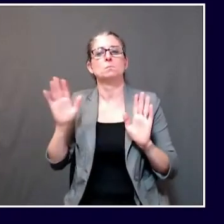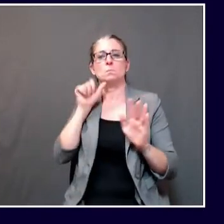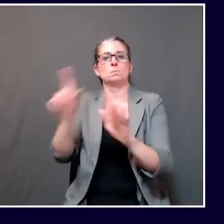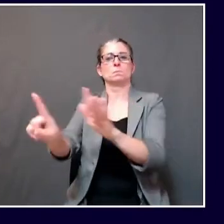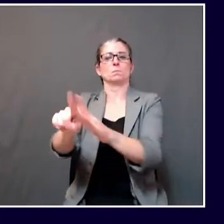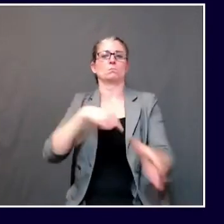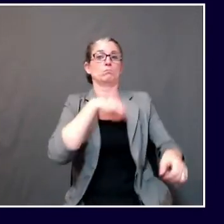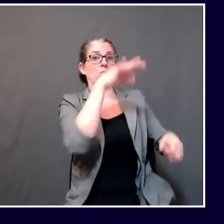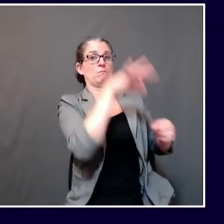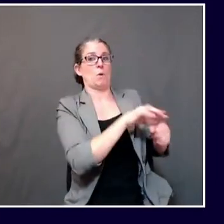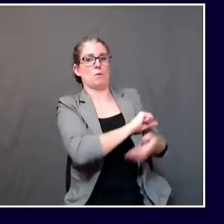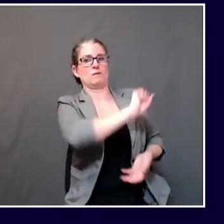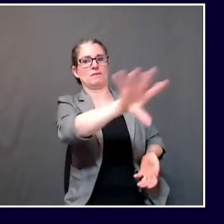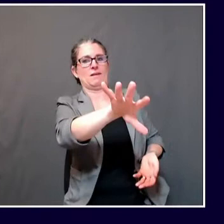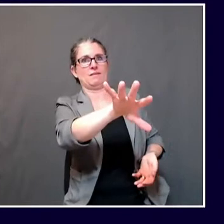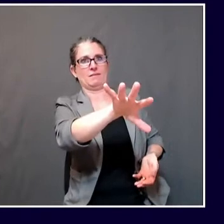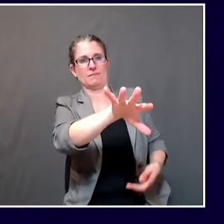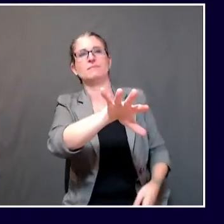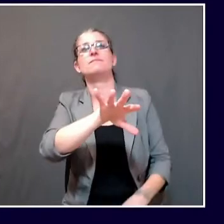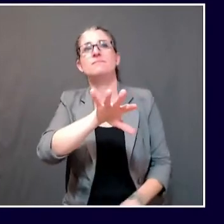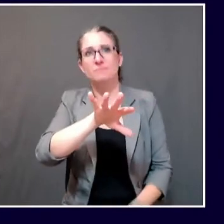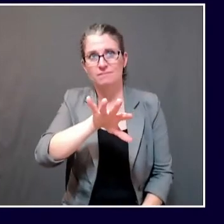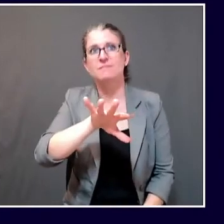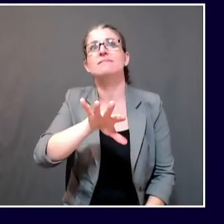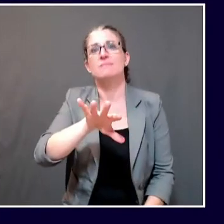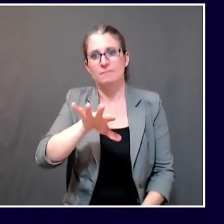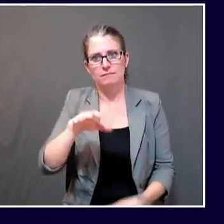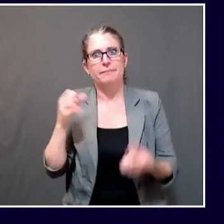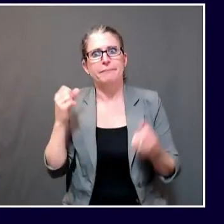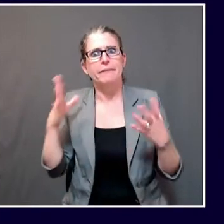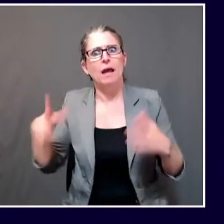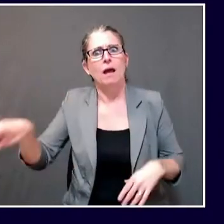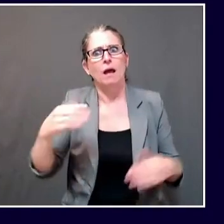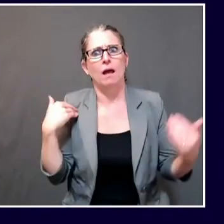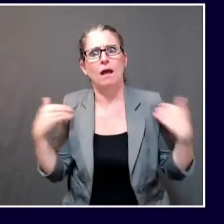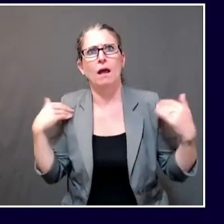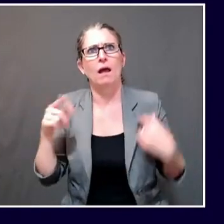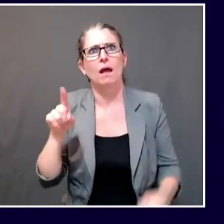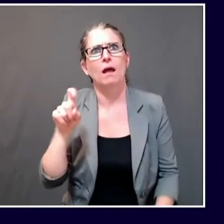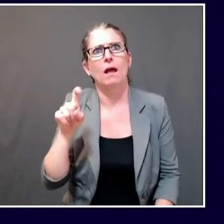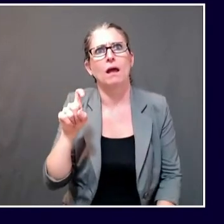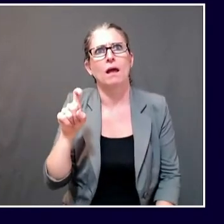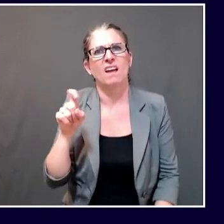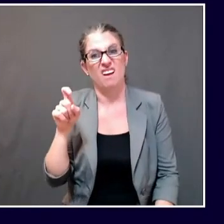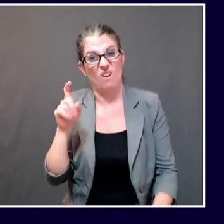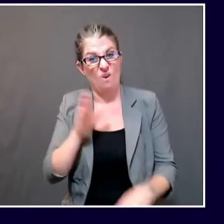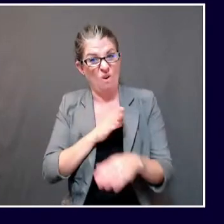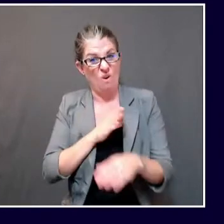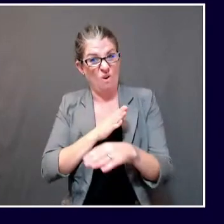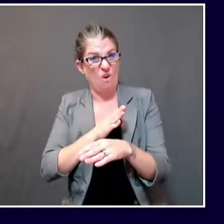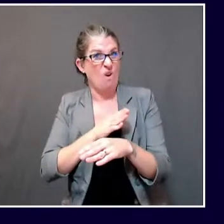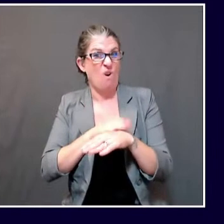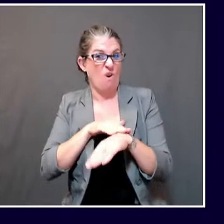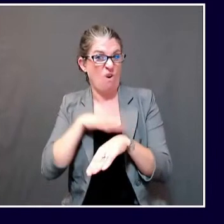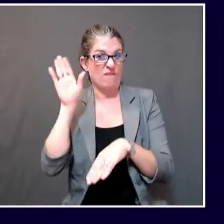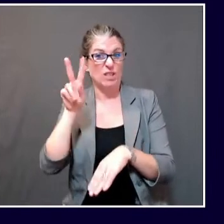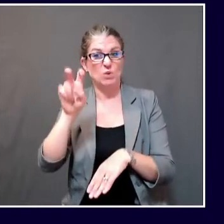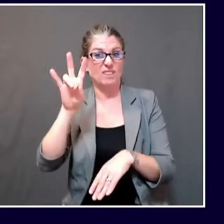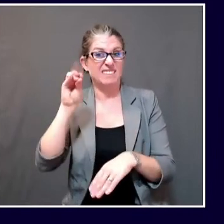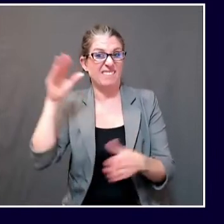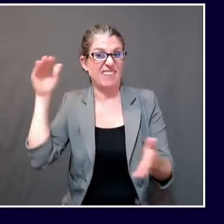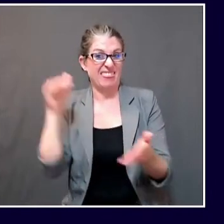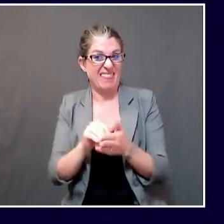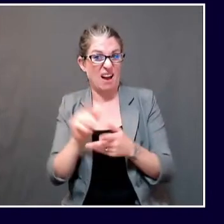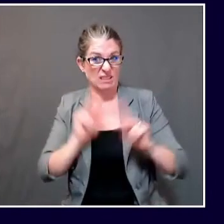was open. This year, we so far upped around 270,000 absentee ballot requests. We did 20,000 the